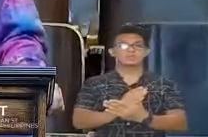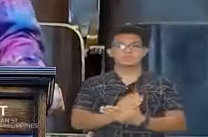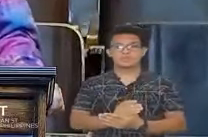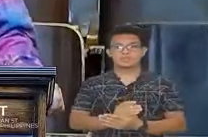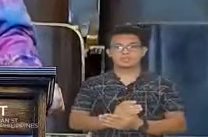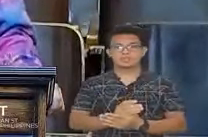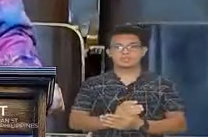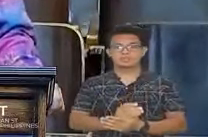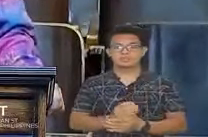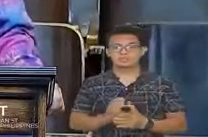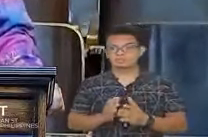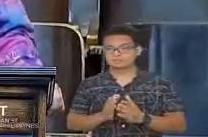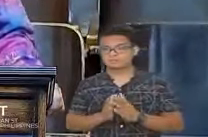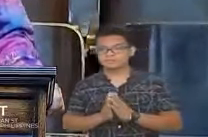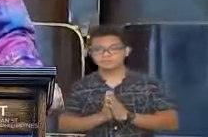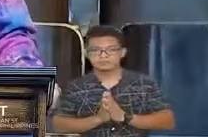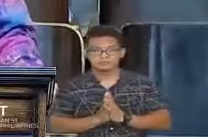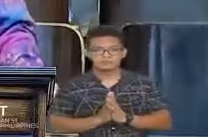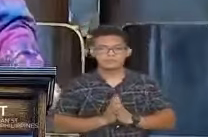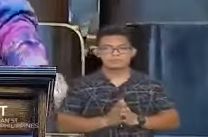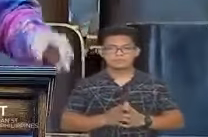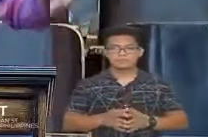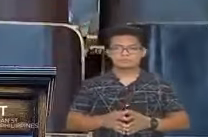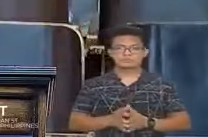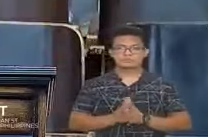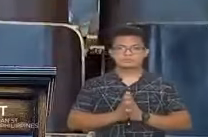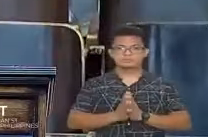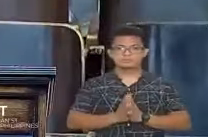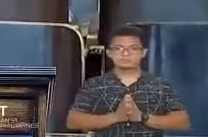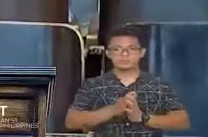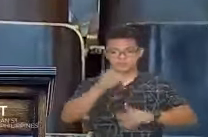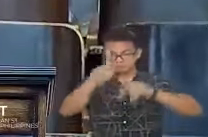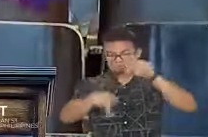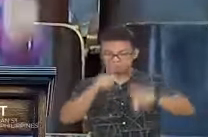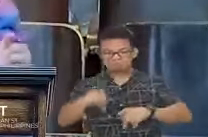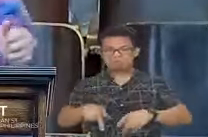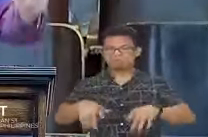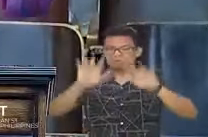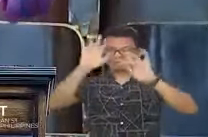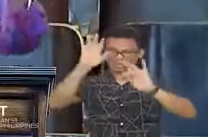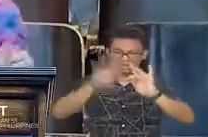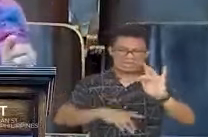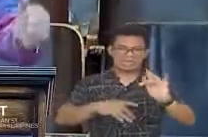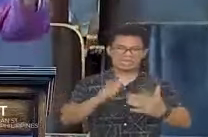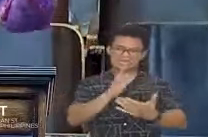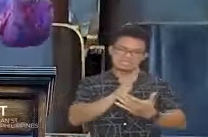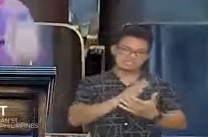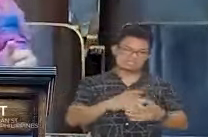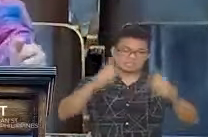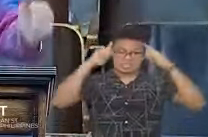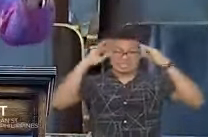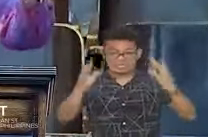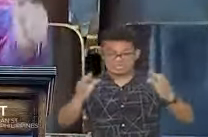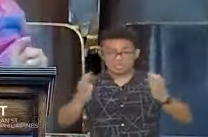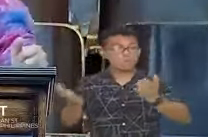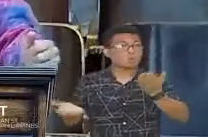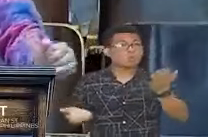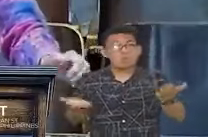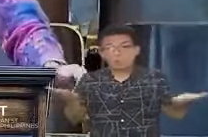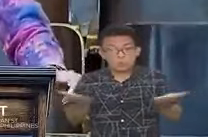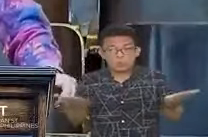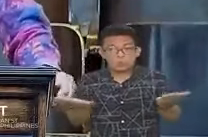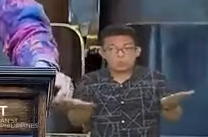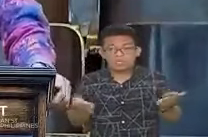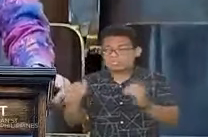know, the greatest plague that we are facing today is people who cannot decide where they